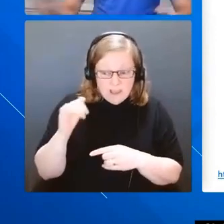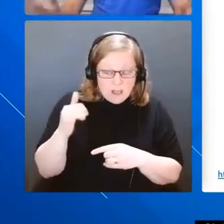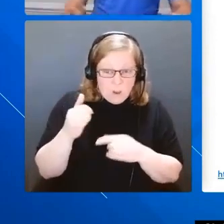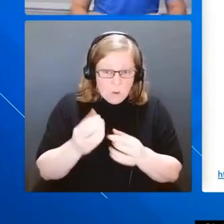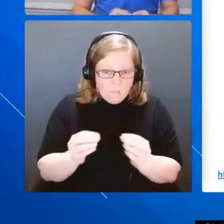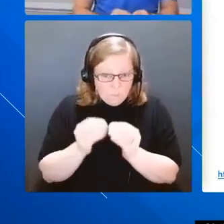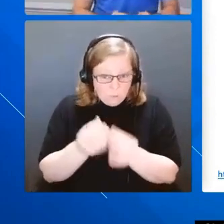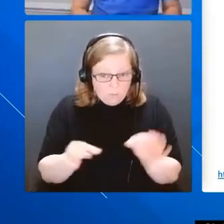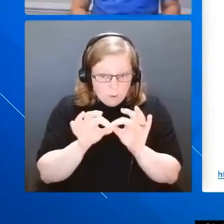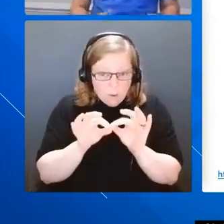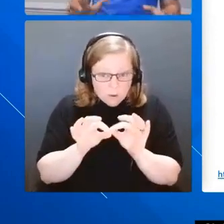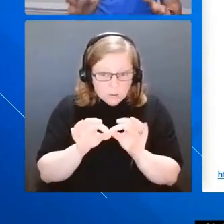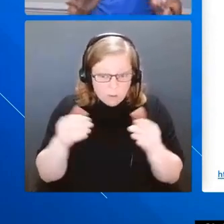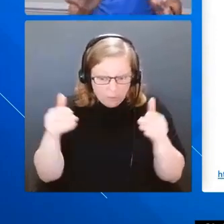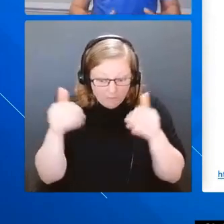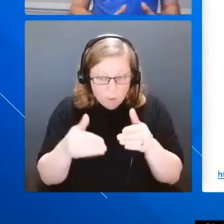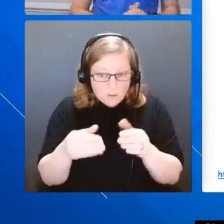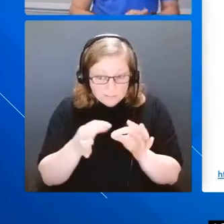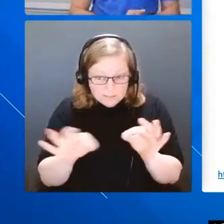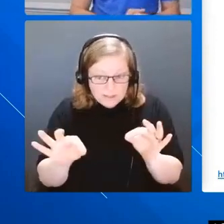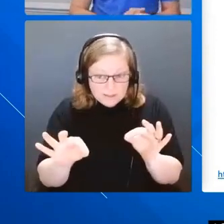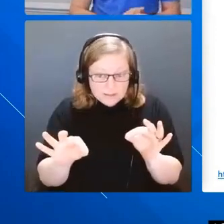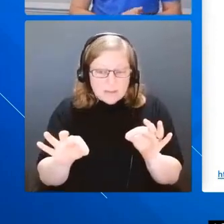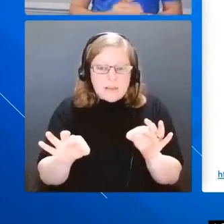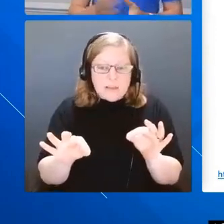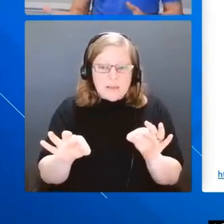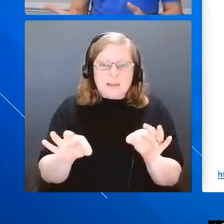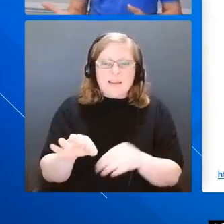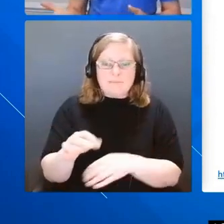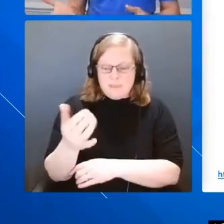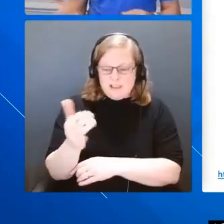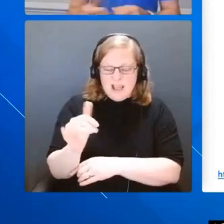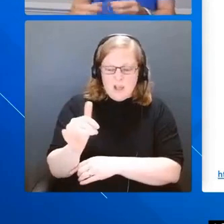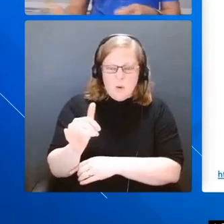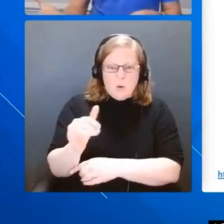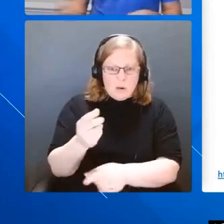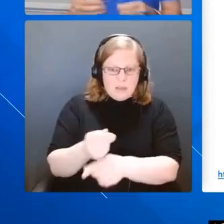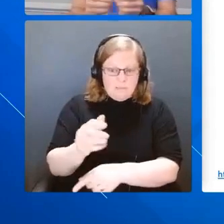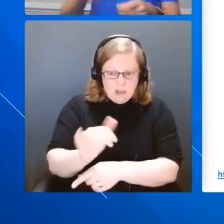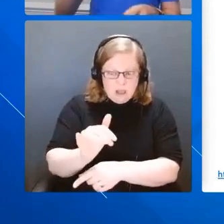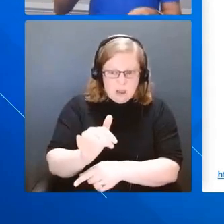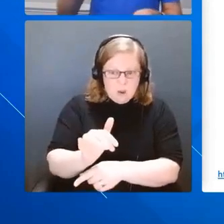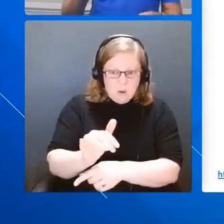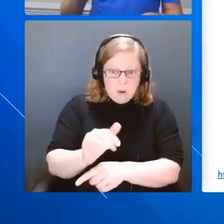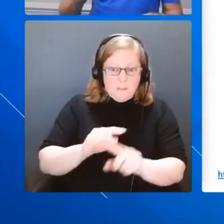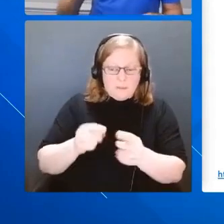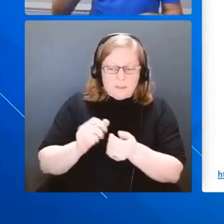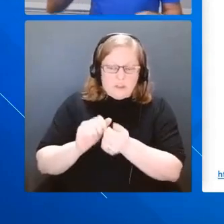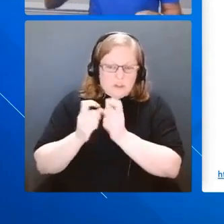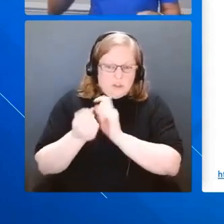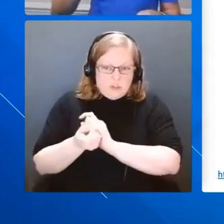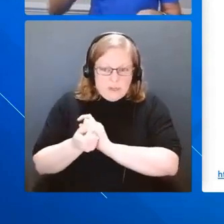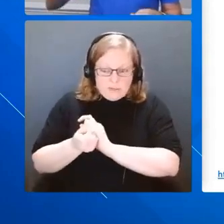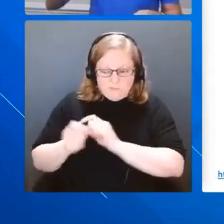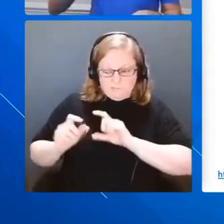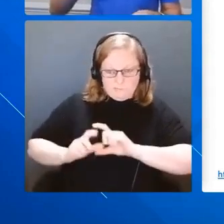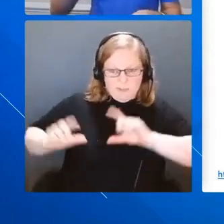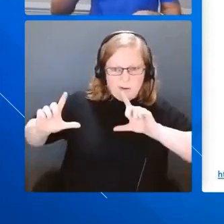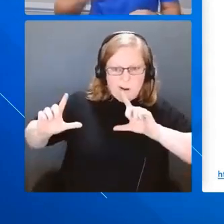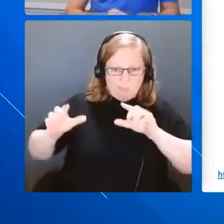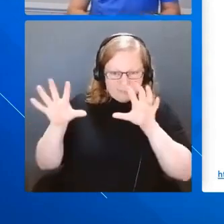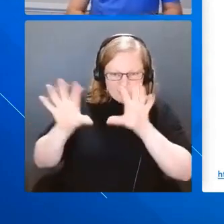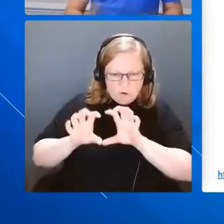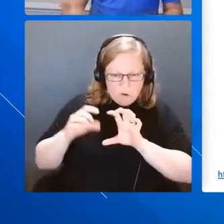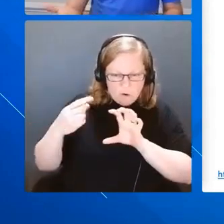this, this page, this website, if the yellow text was important, you'll keep that. And I just did on the color checker, just a much darker